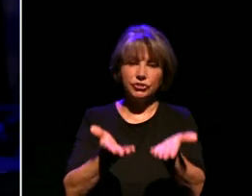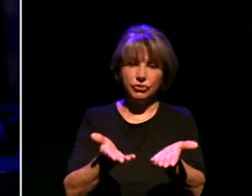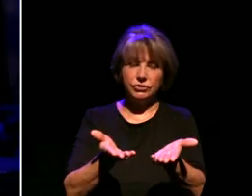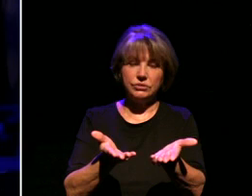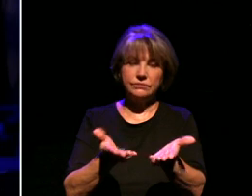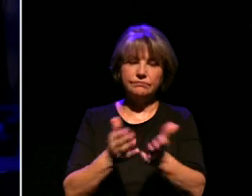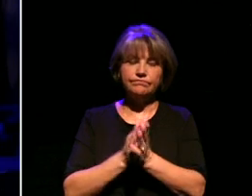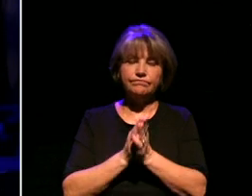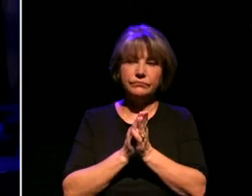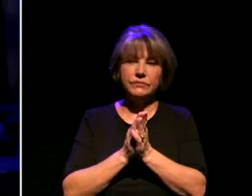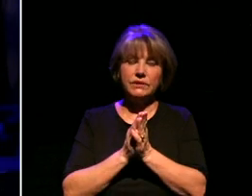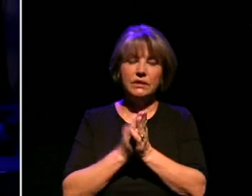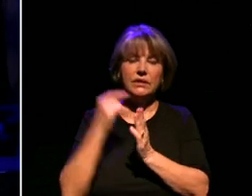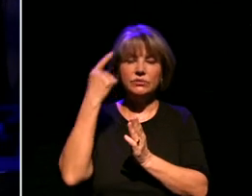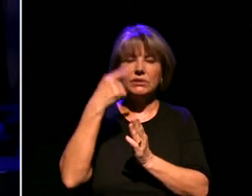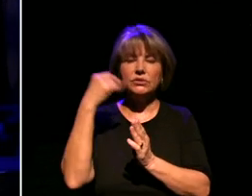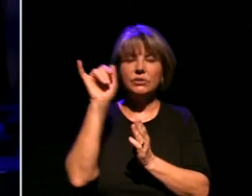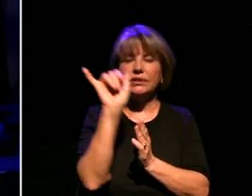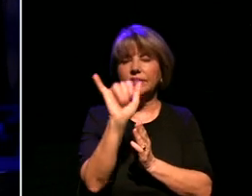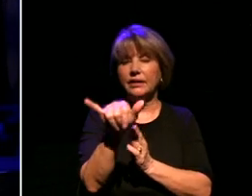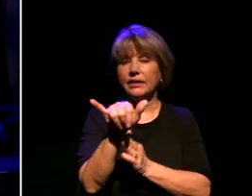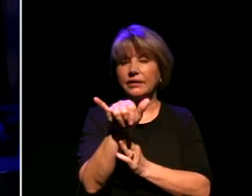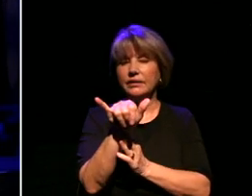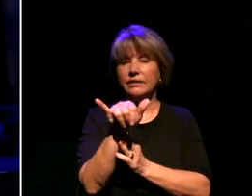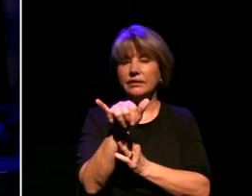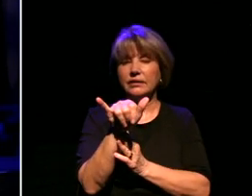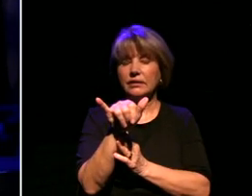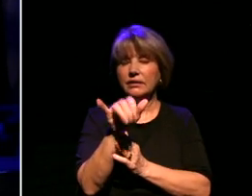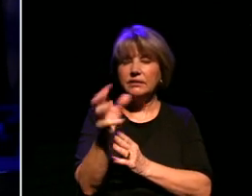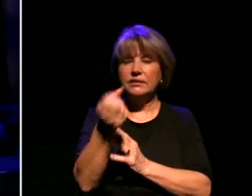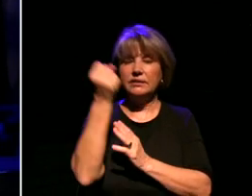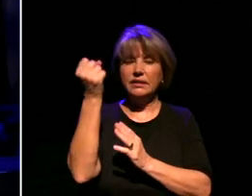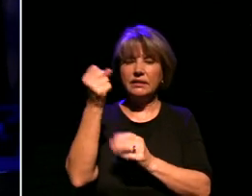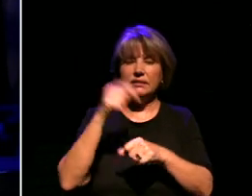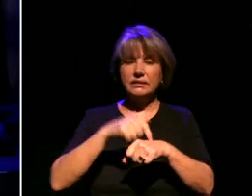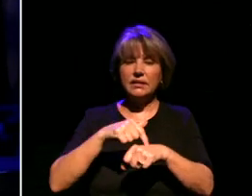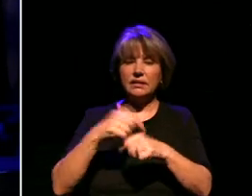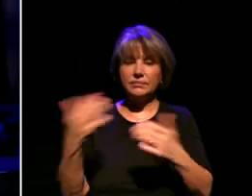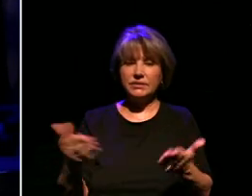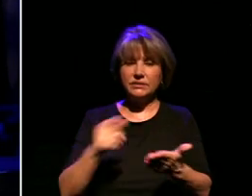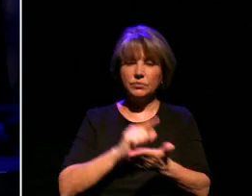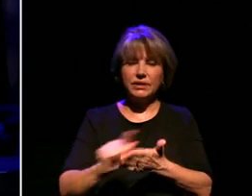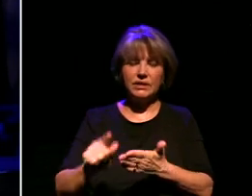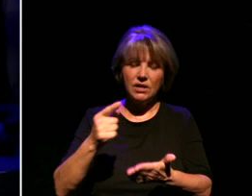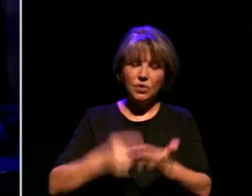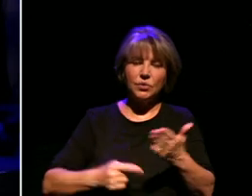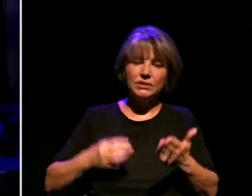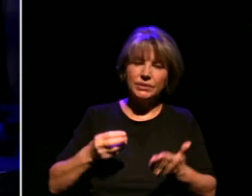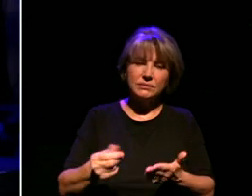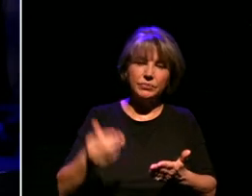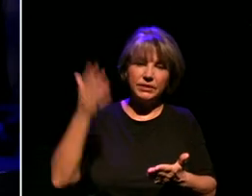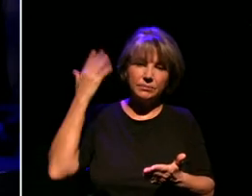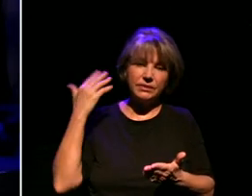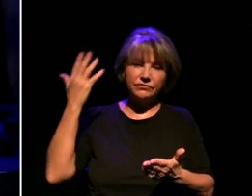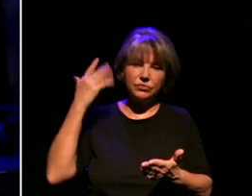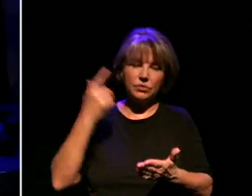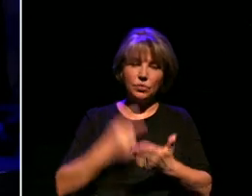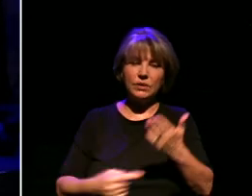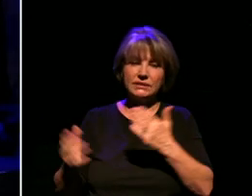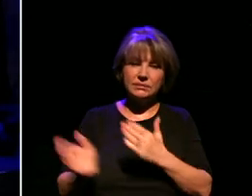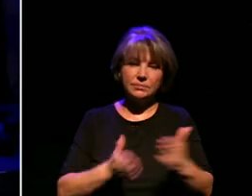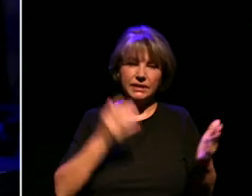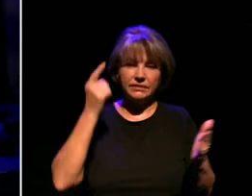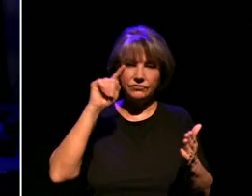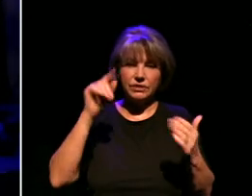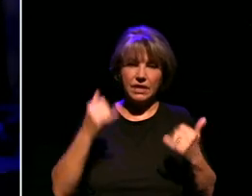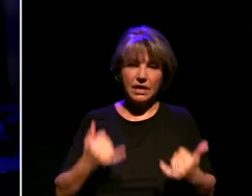look at that, I just want you to take some time this week and just look at what did we spend in the past and what's our plan for this.